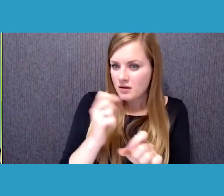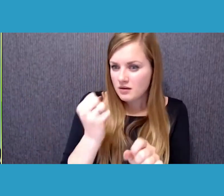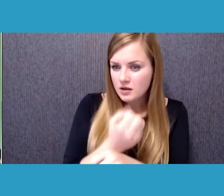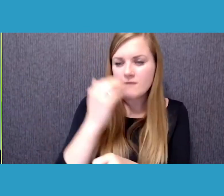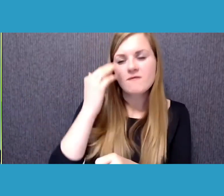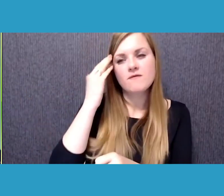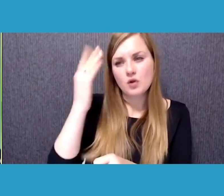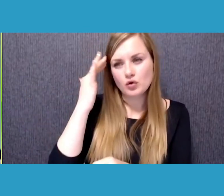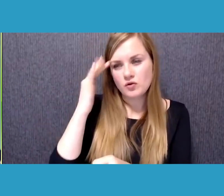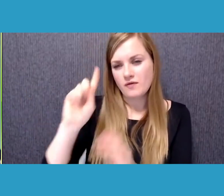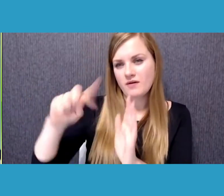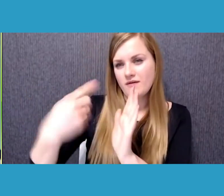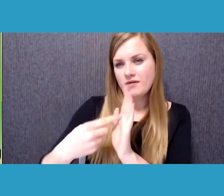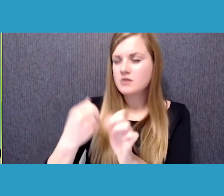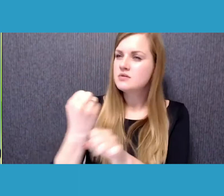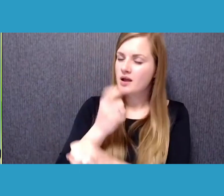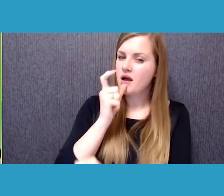to address these phenomena,